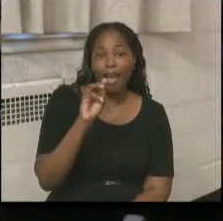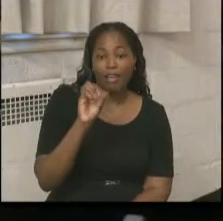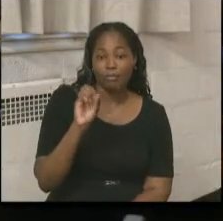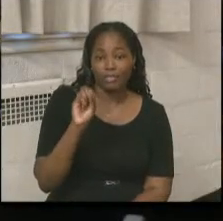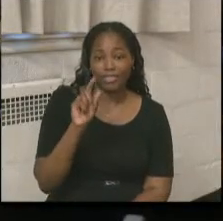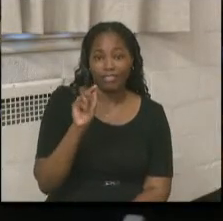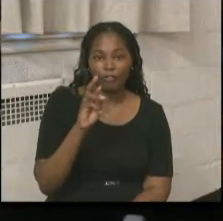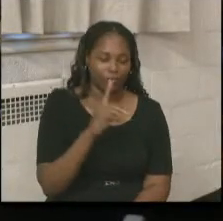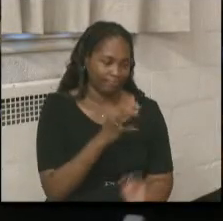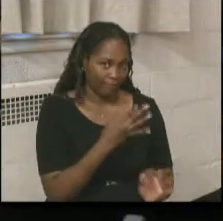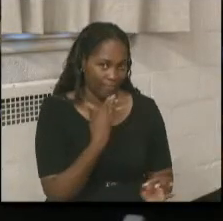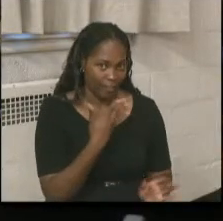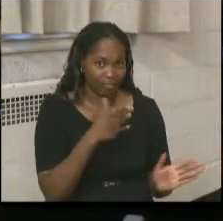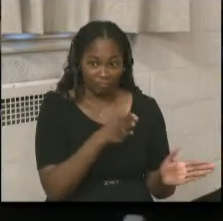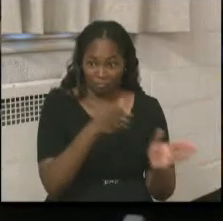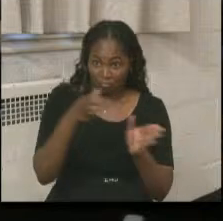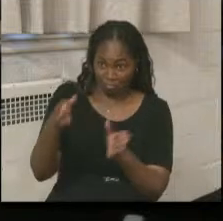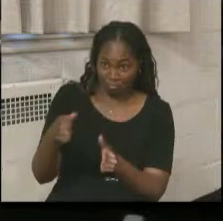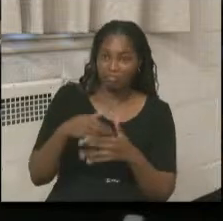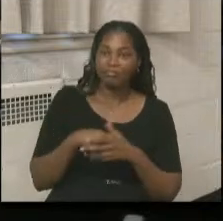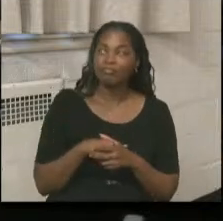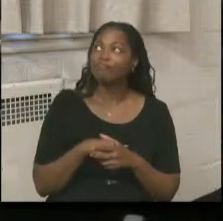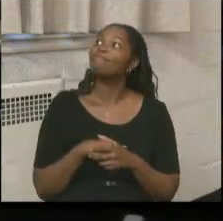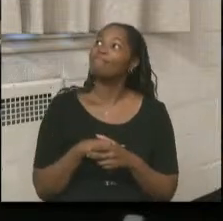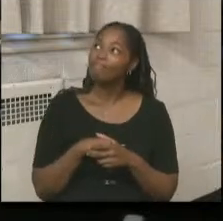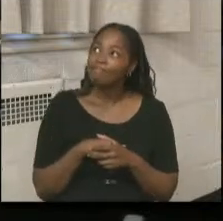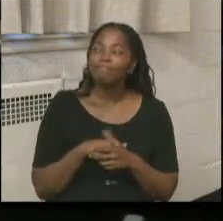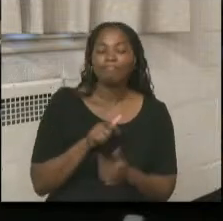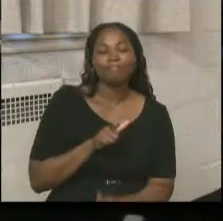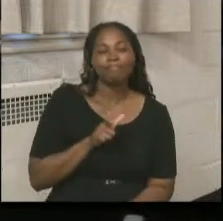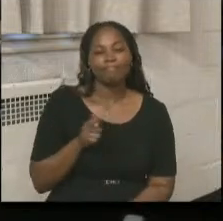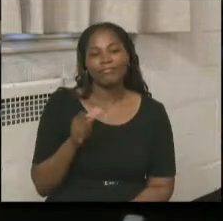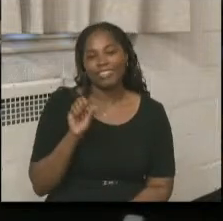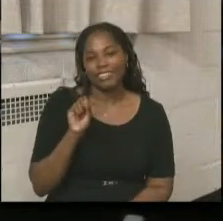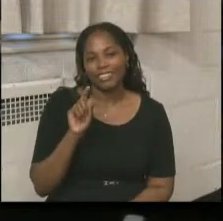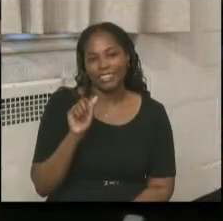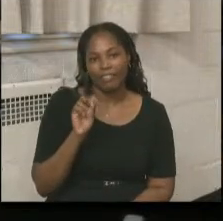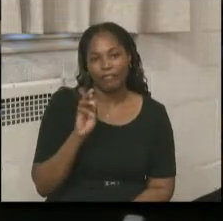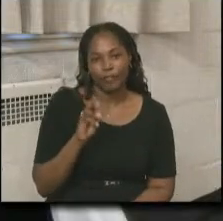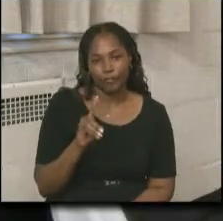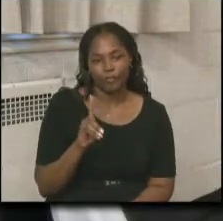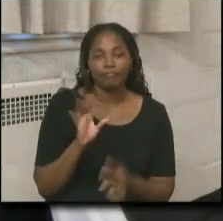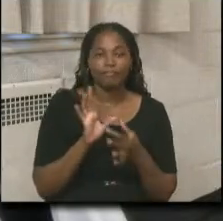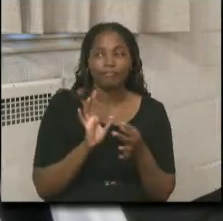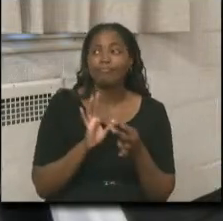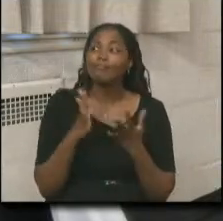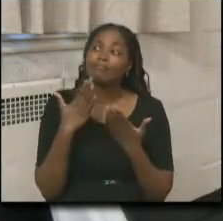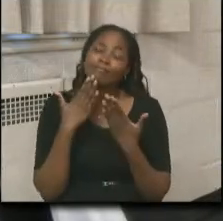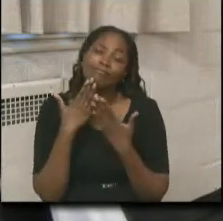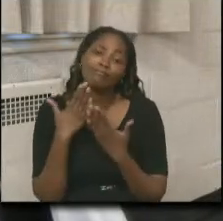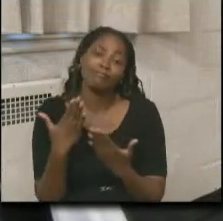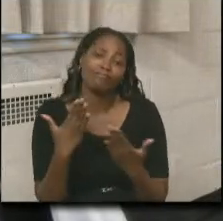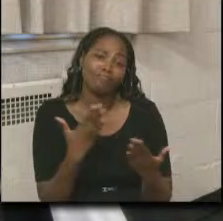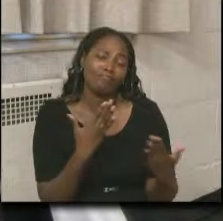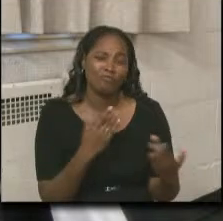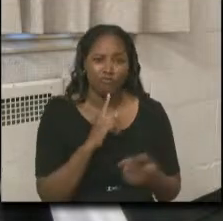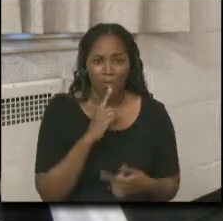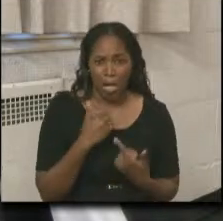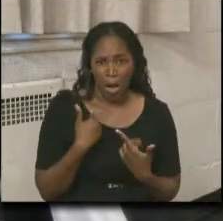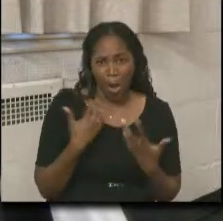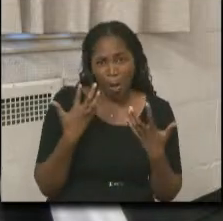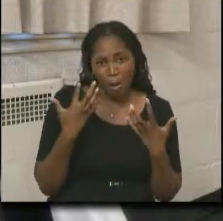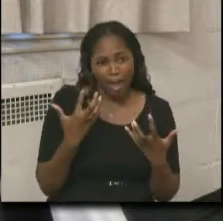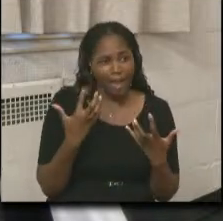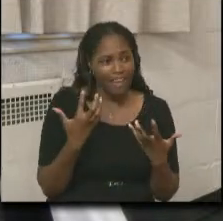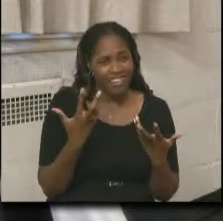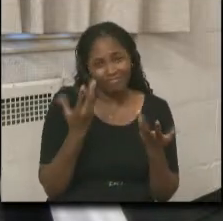All right, thank you so much. I wanted to just thank each and every one of you for your service. Each of you have been a true advocate and voice